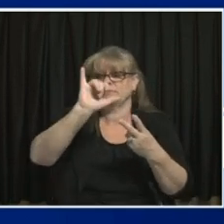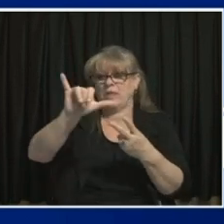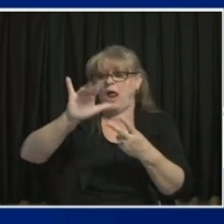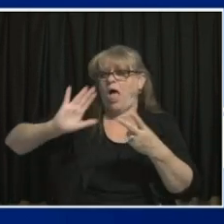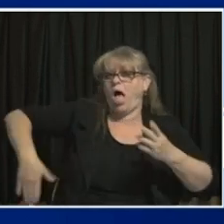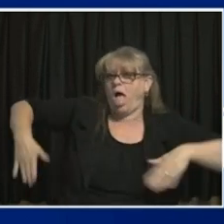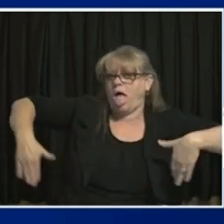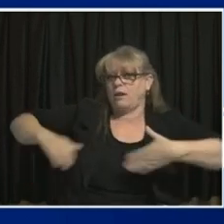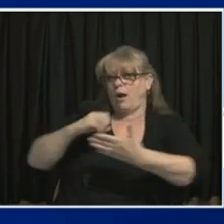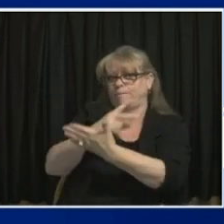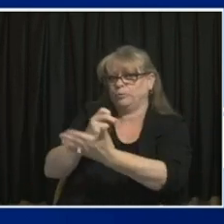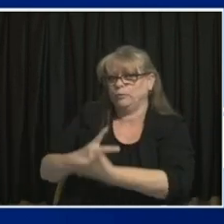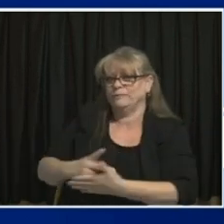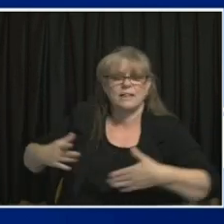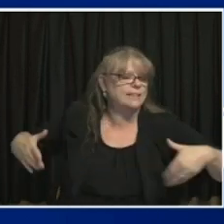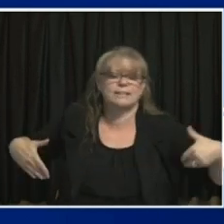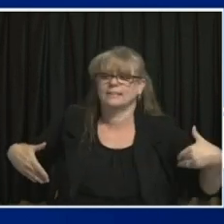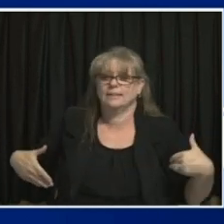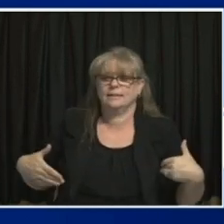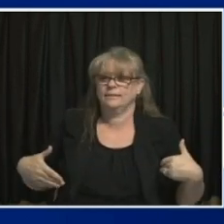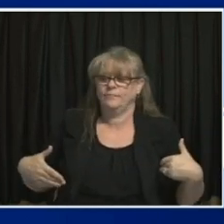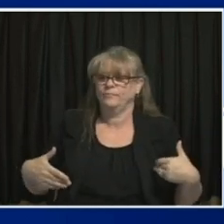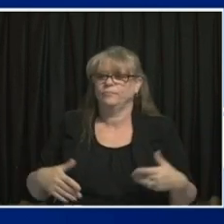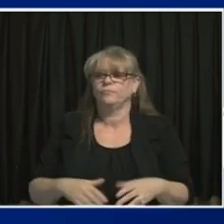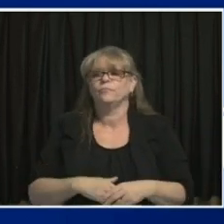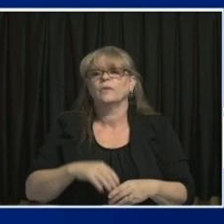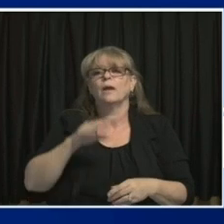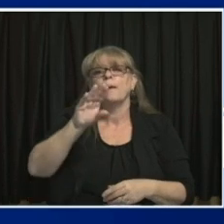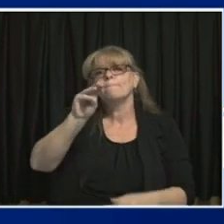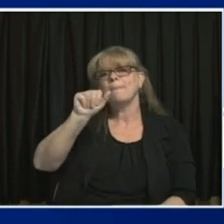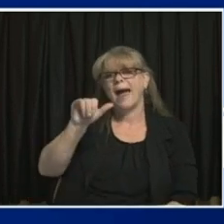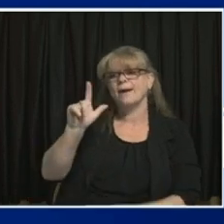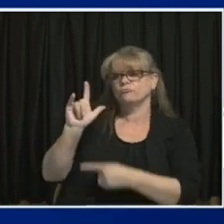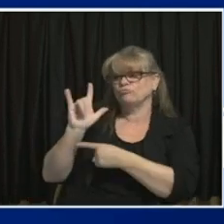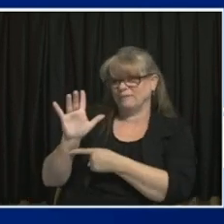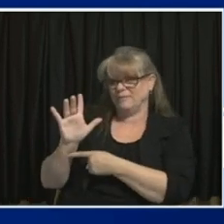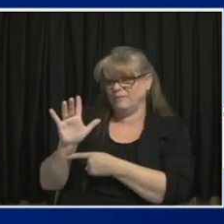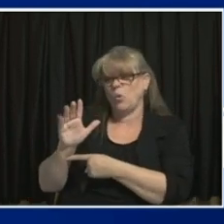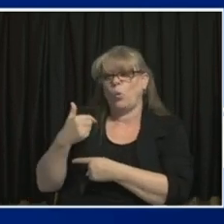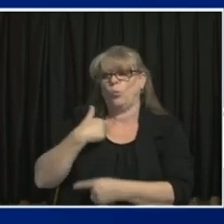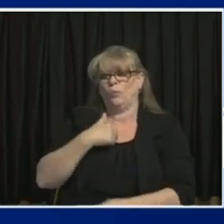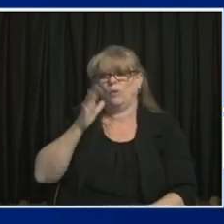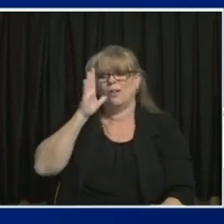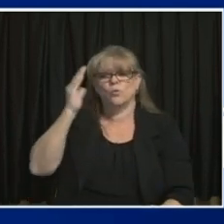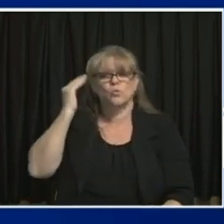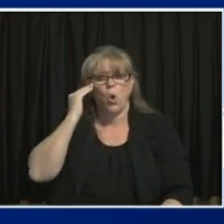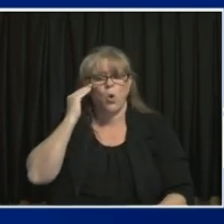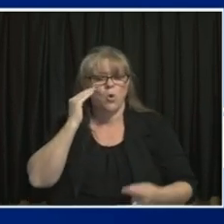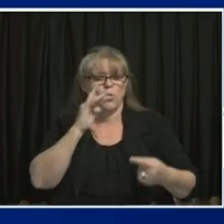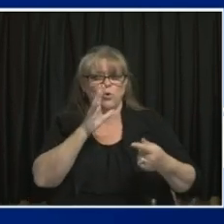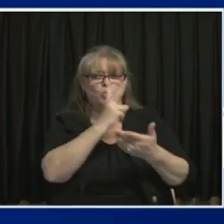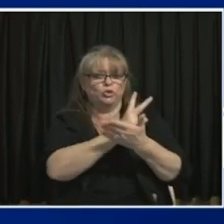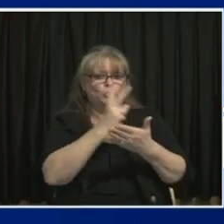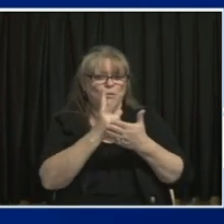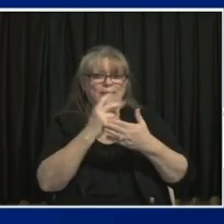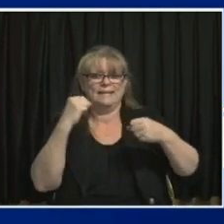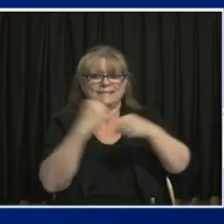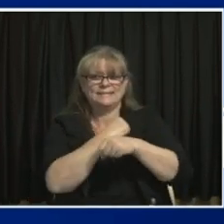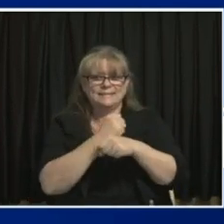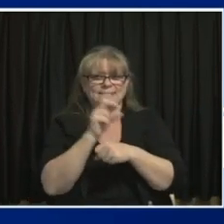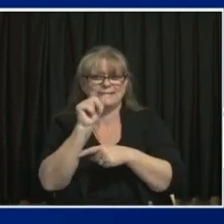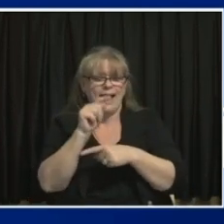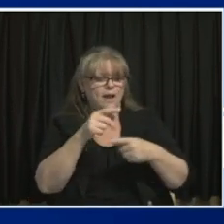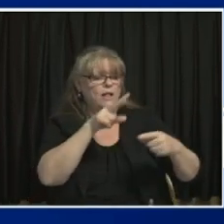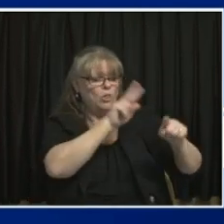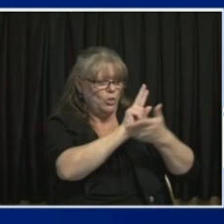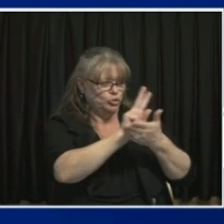2 generations of transmission, even 3 in some areas. We'll know what the R0 looks like, and we'll also working with the restaurant owners and